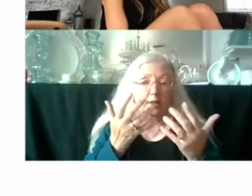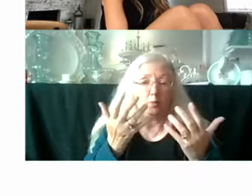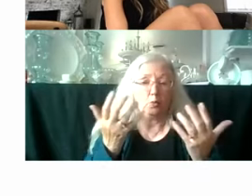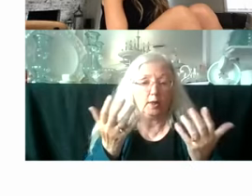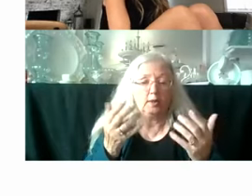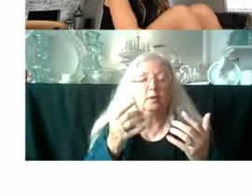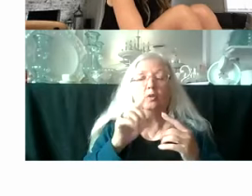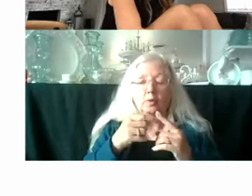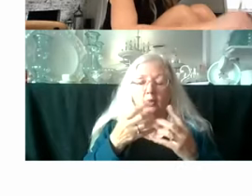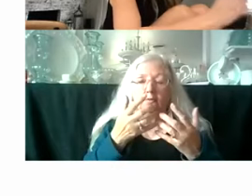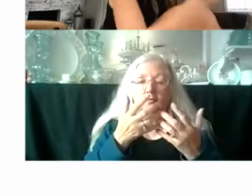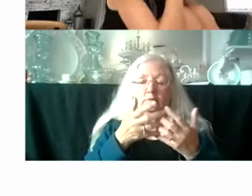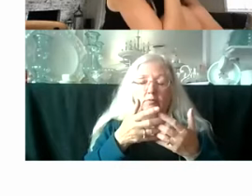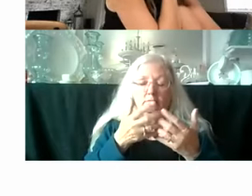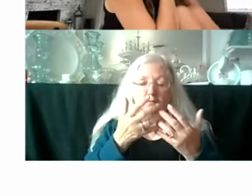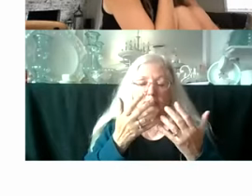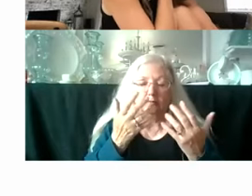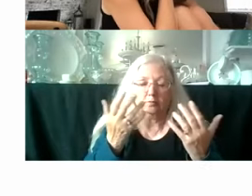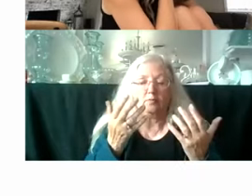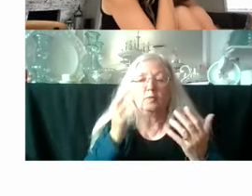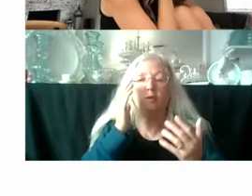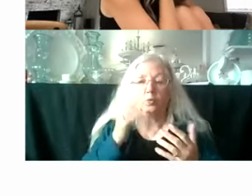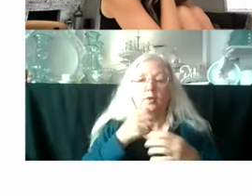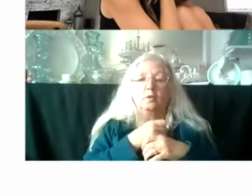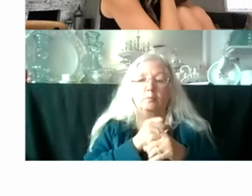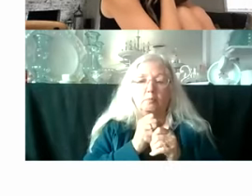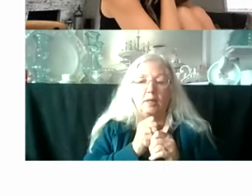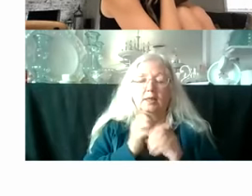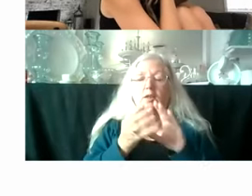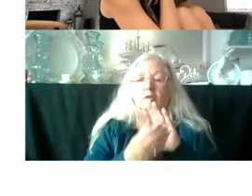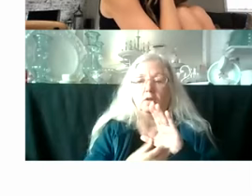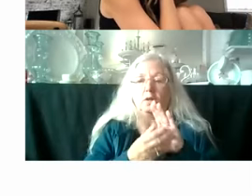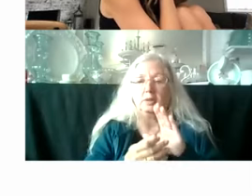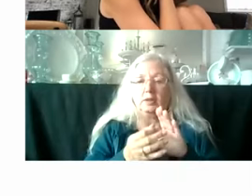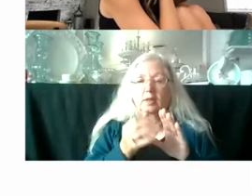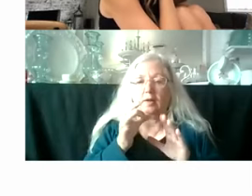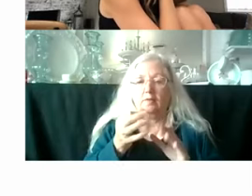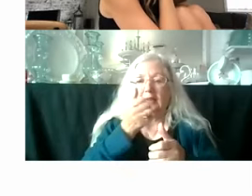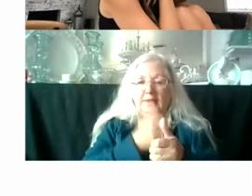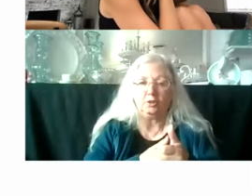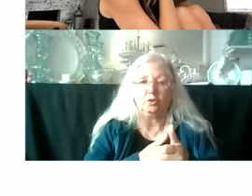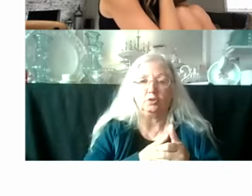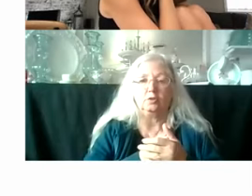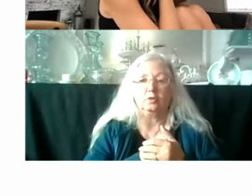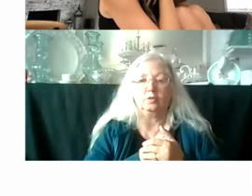as it moves down the line, it is going to make a copy, do green,